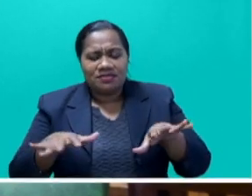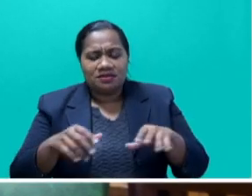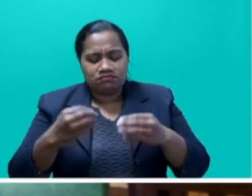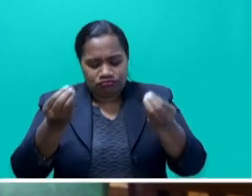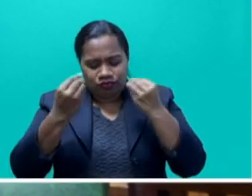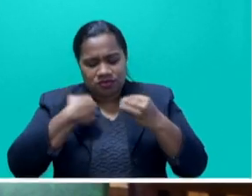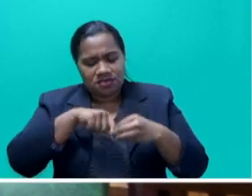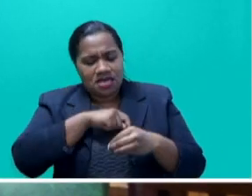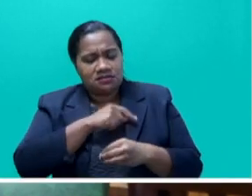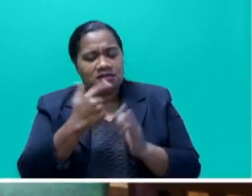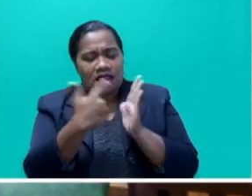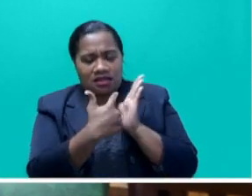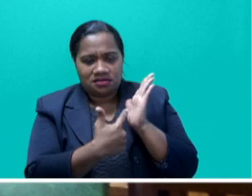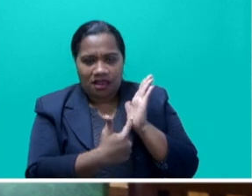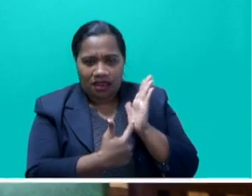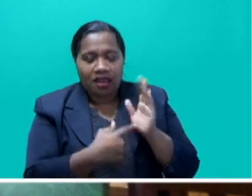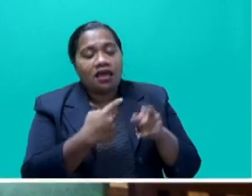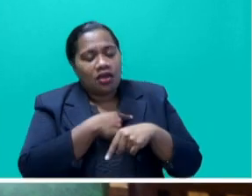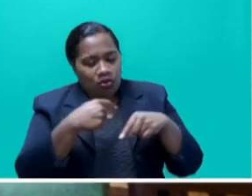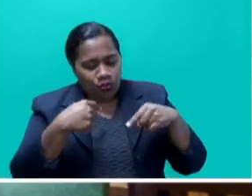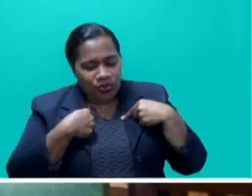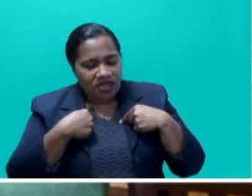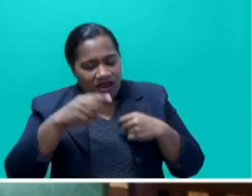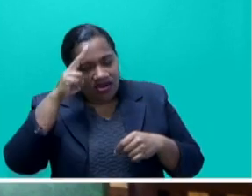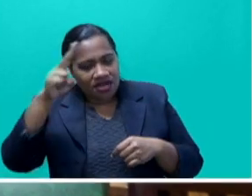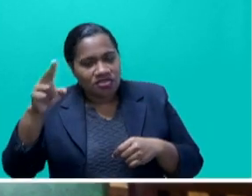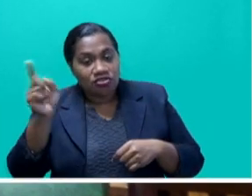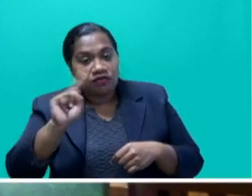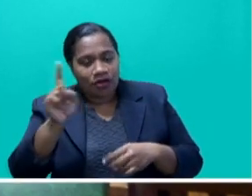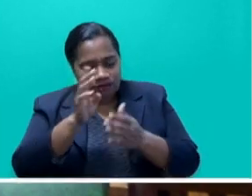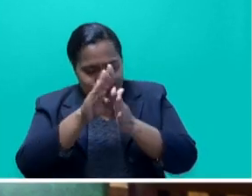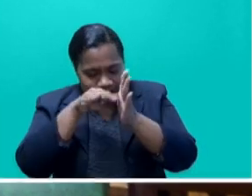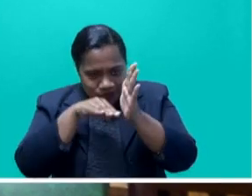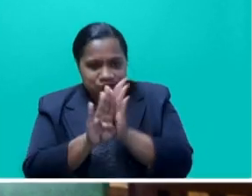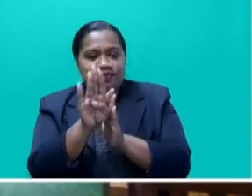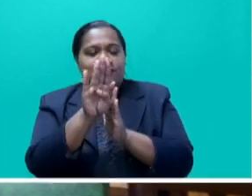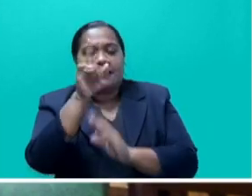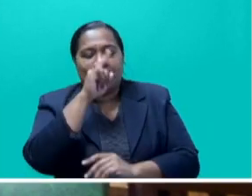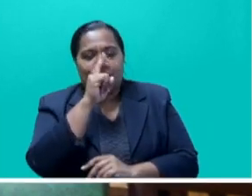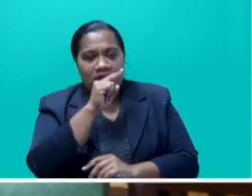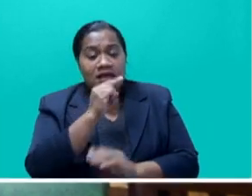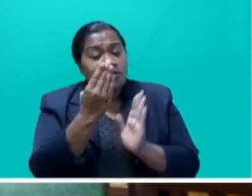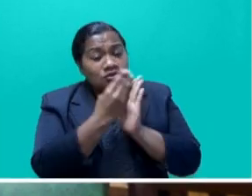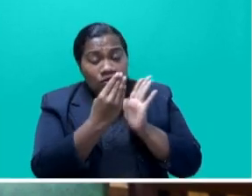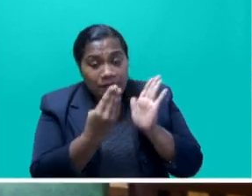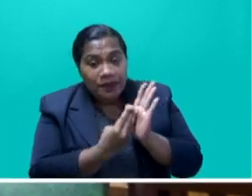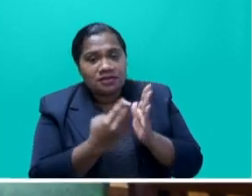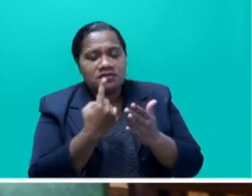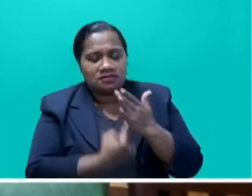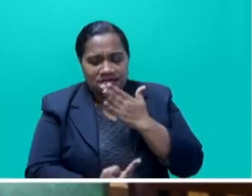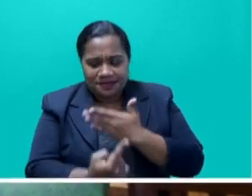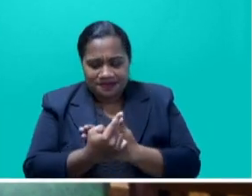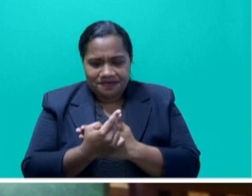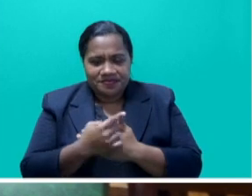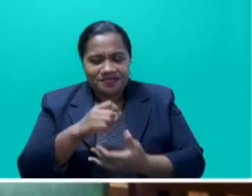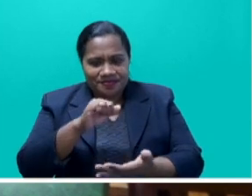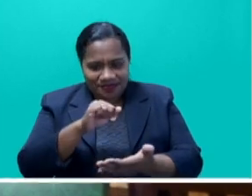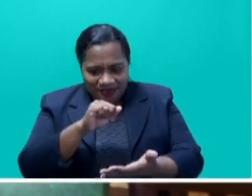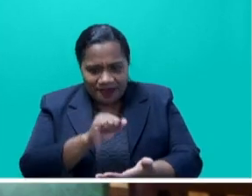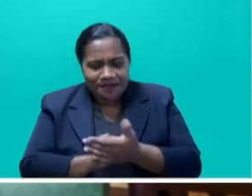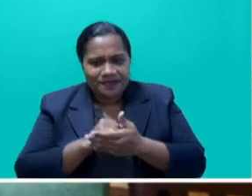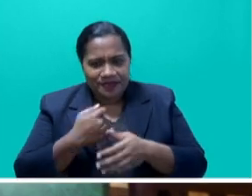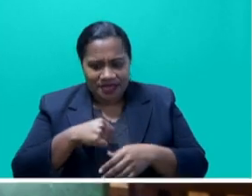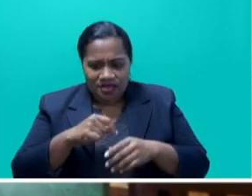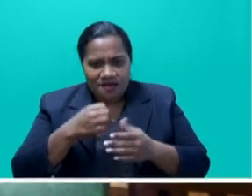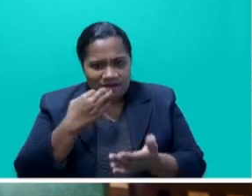are a nation of resilient people, and this budget maintains financial prudence while gearing us